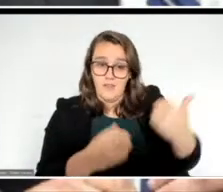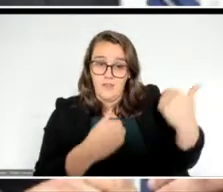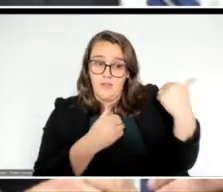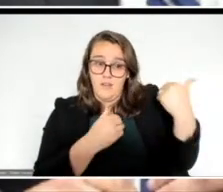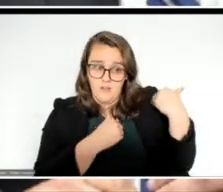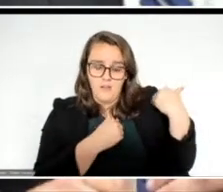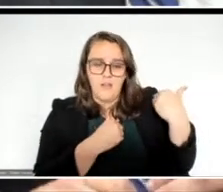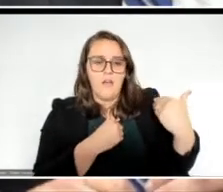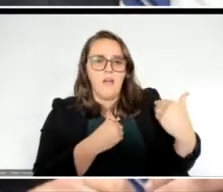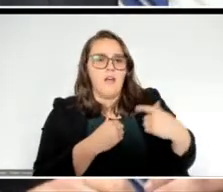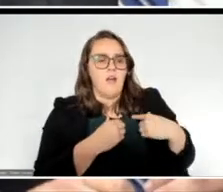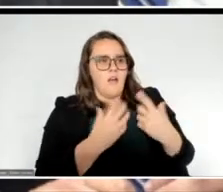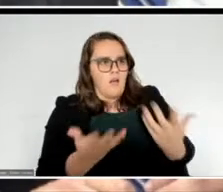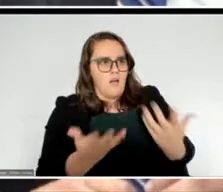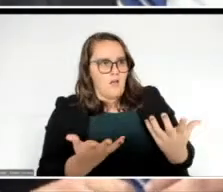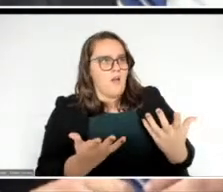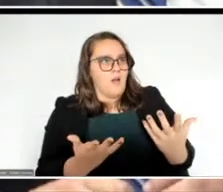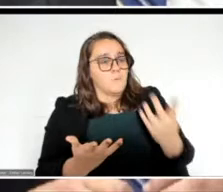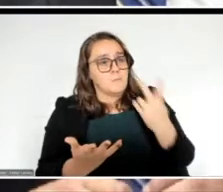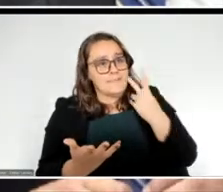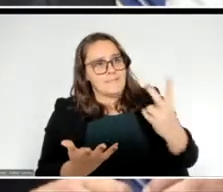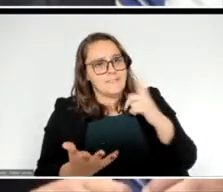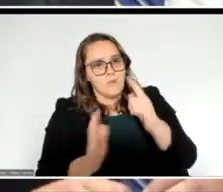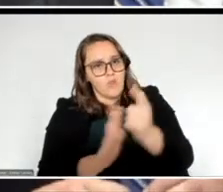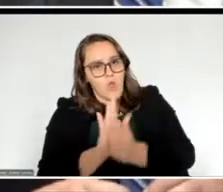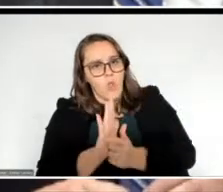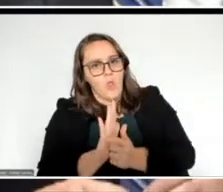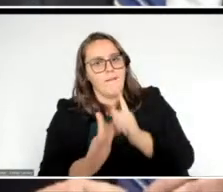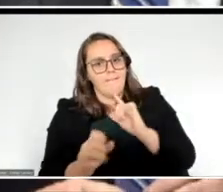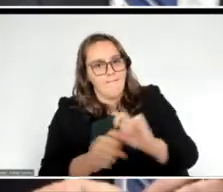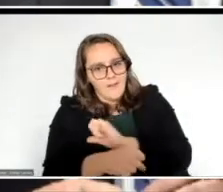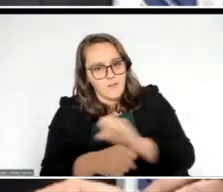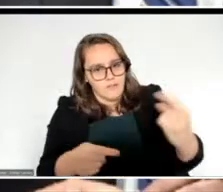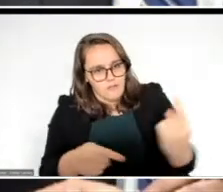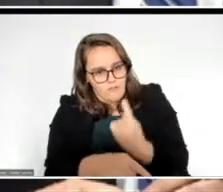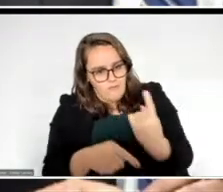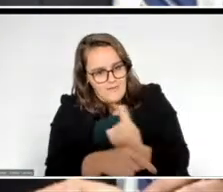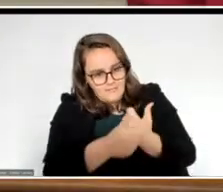executed. That is one of the president's obligations, correct.